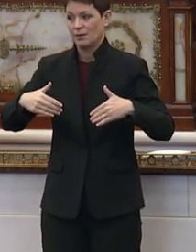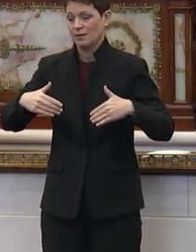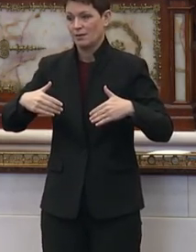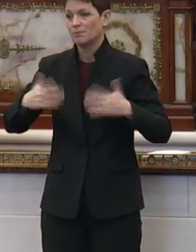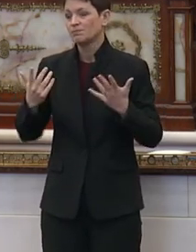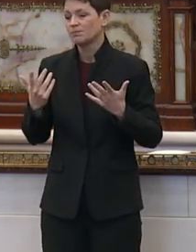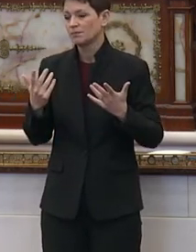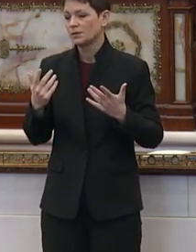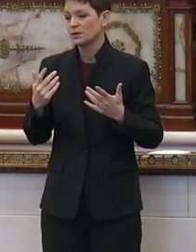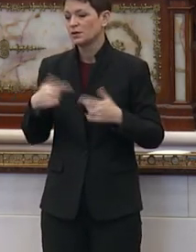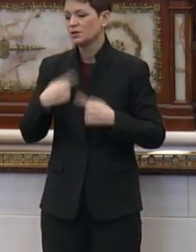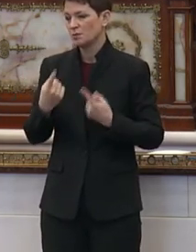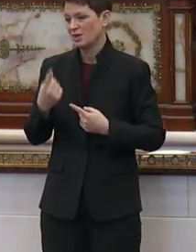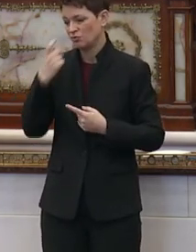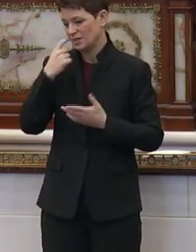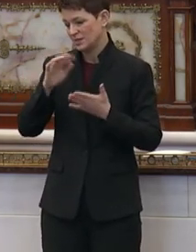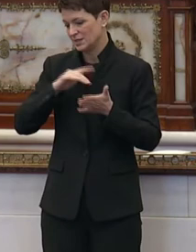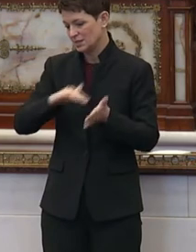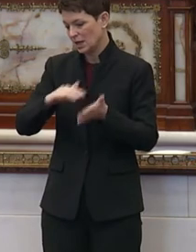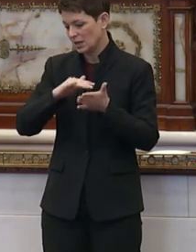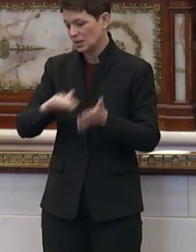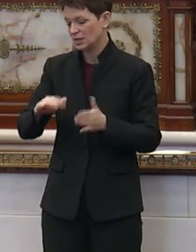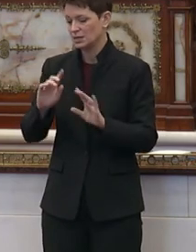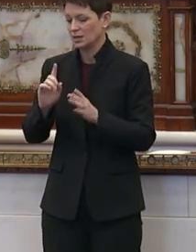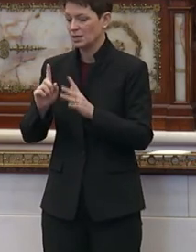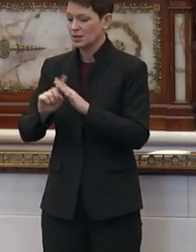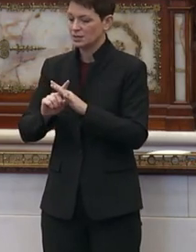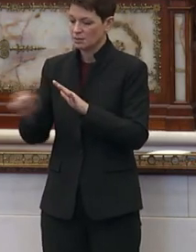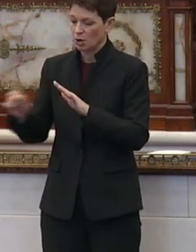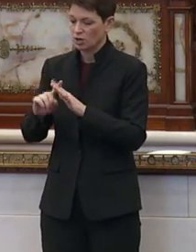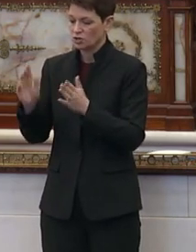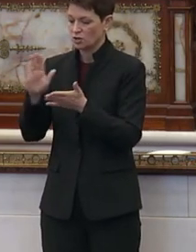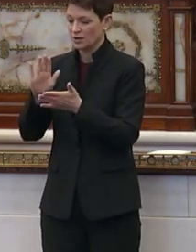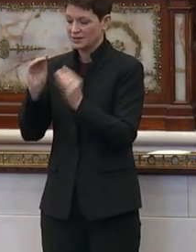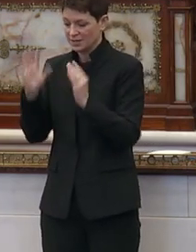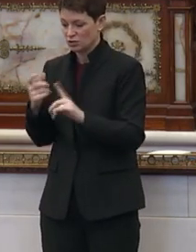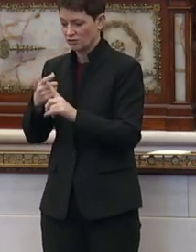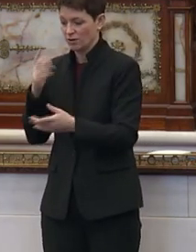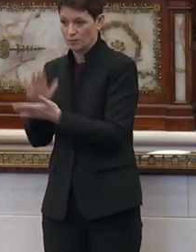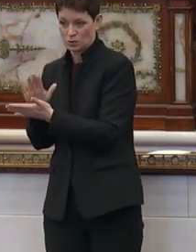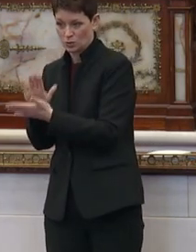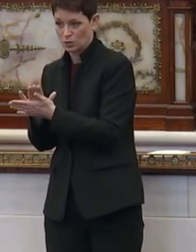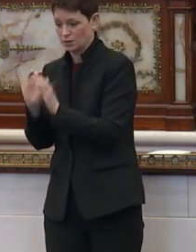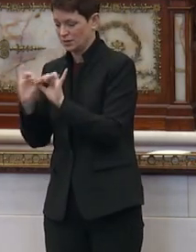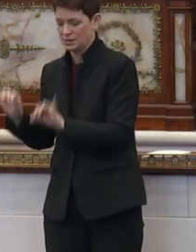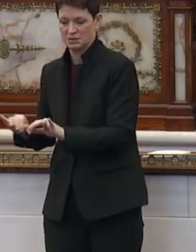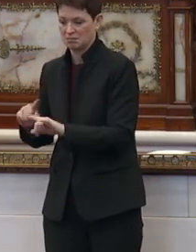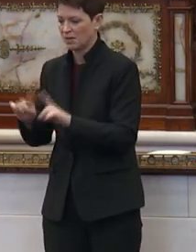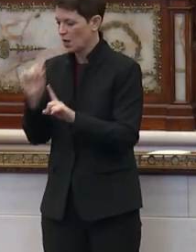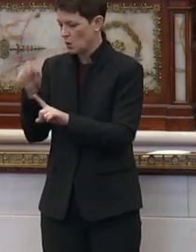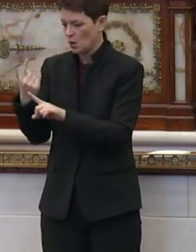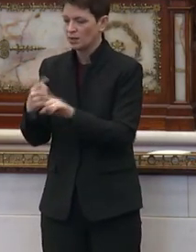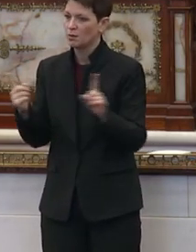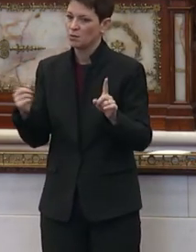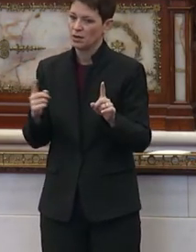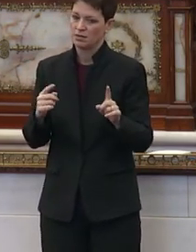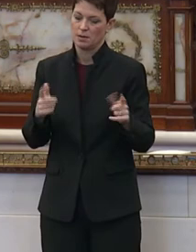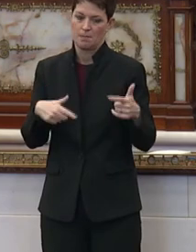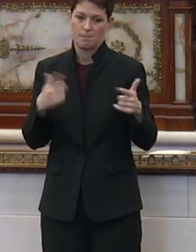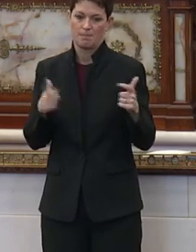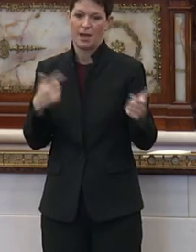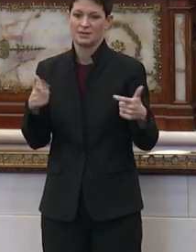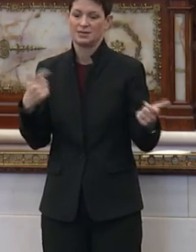that there's been some recent studies, not just about the departure of teachers from our public schools, but the